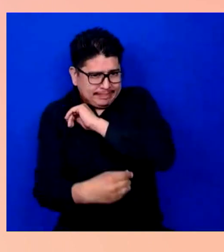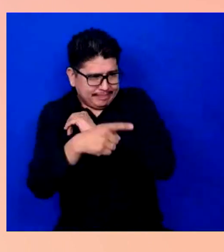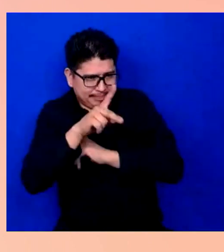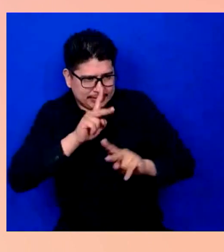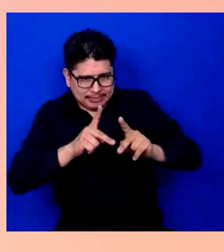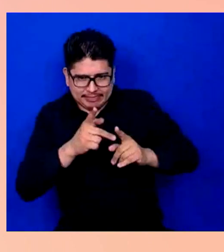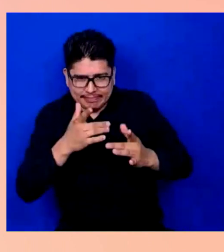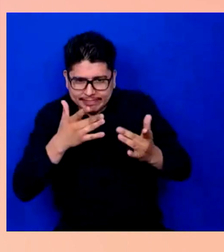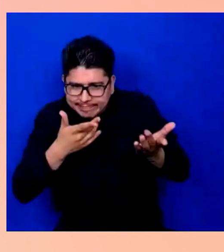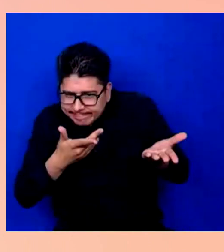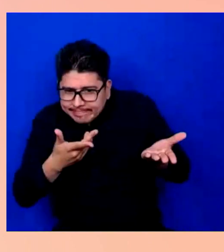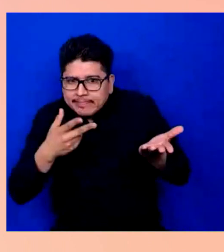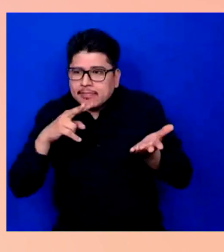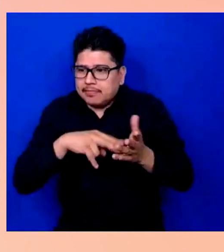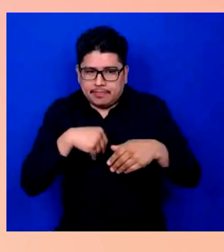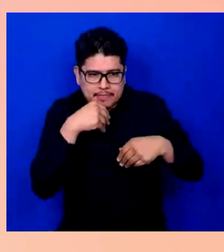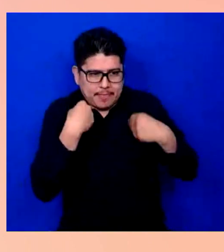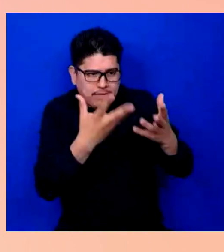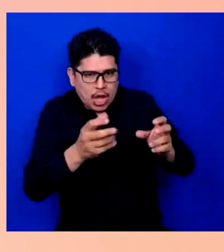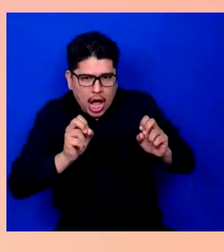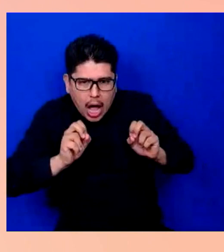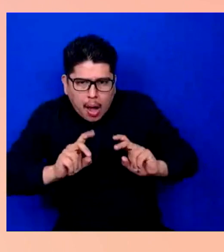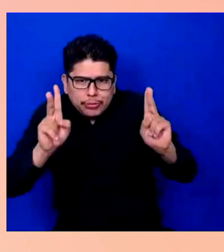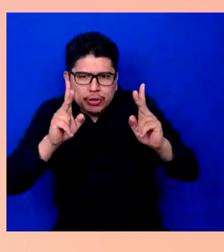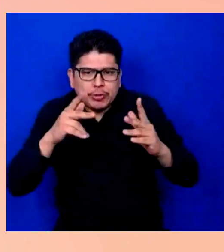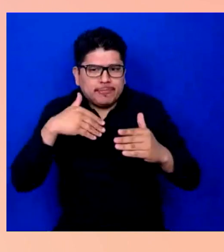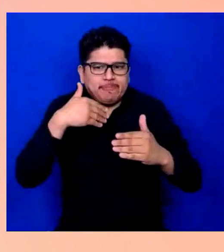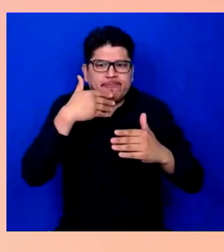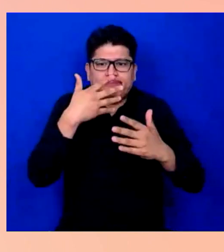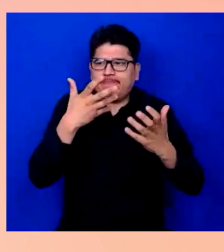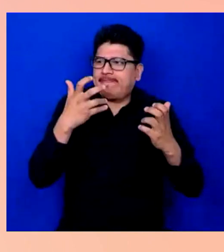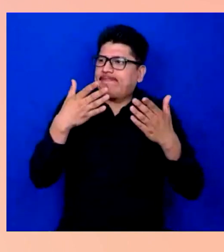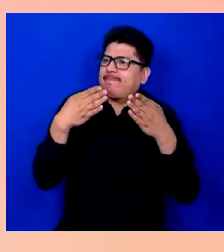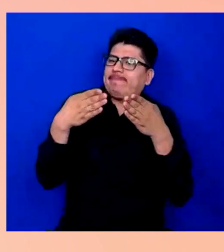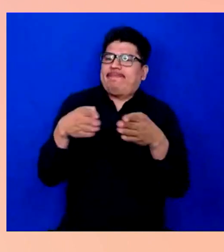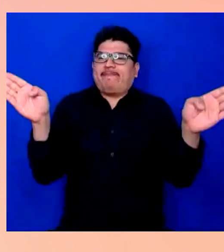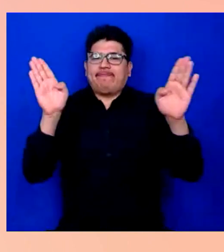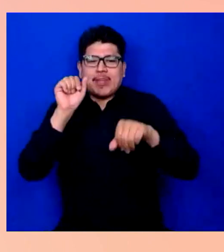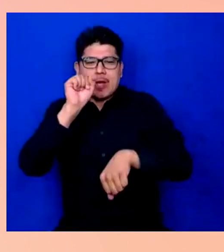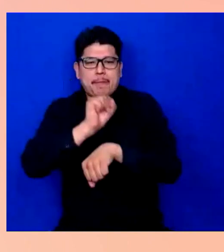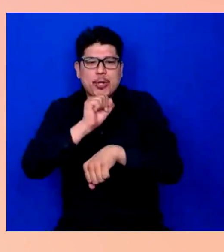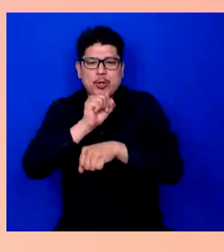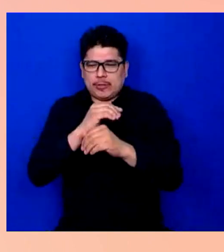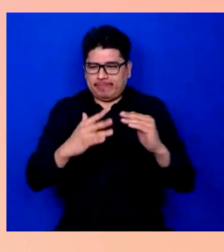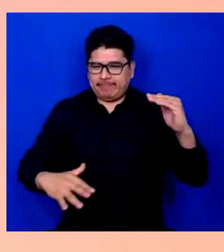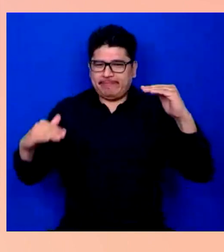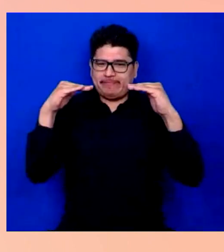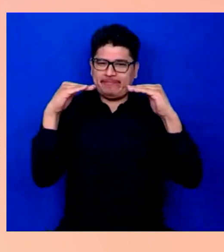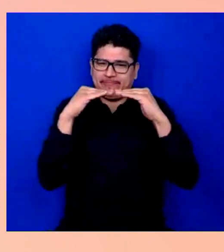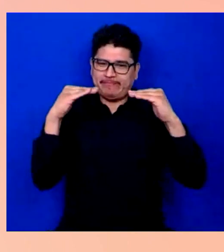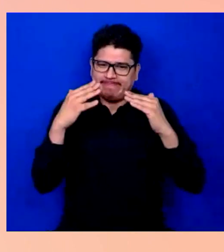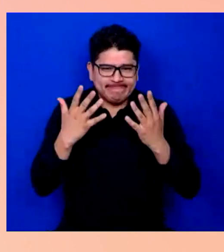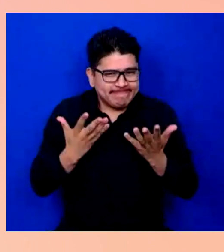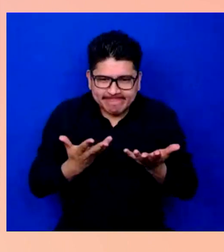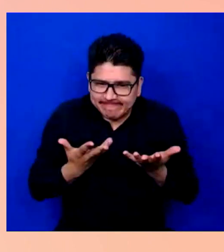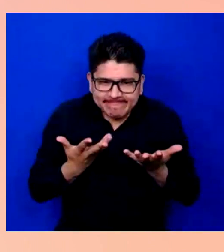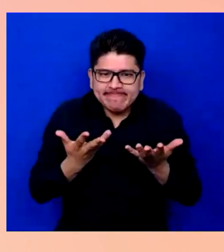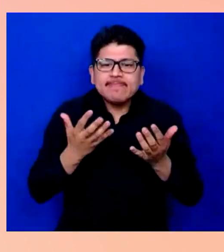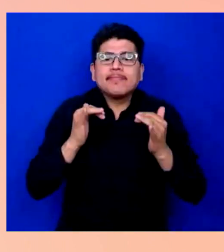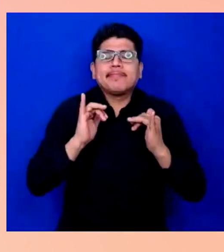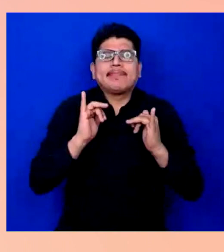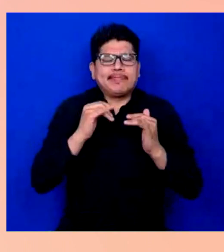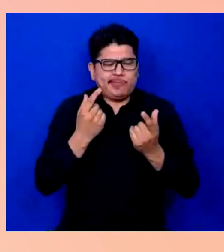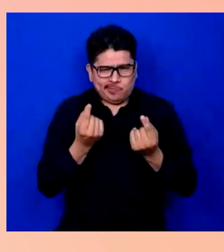them the opportunity to be in the general workforce, and so there have been